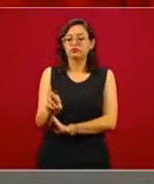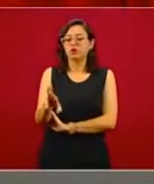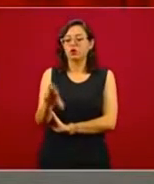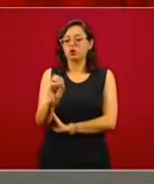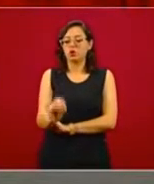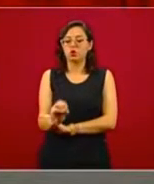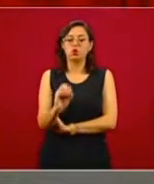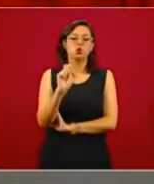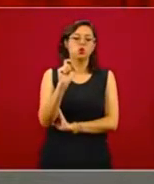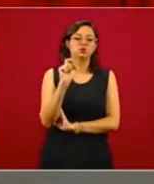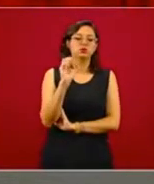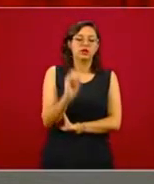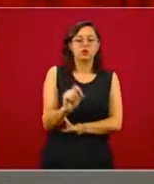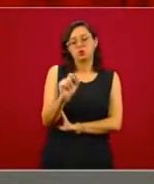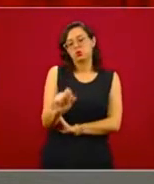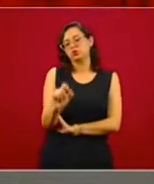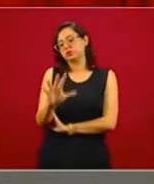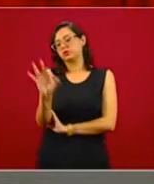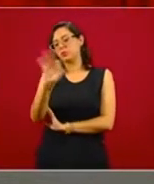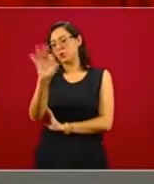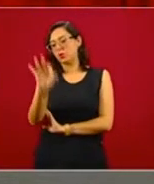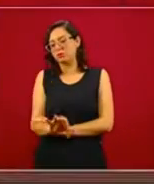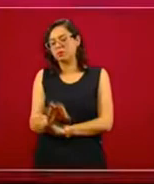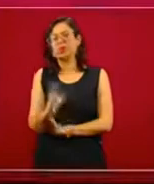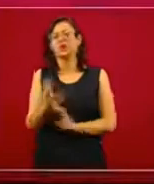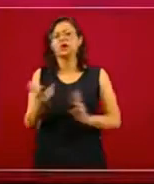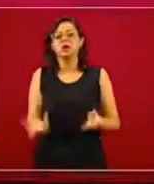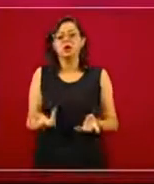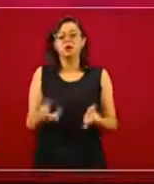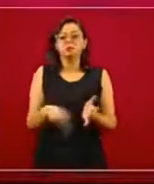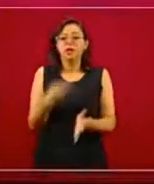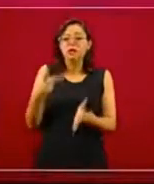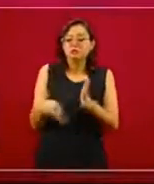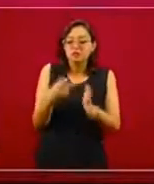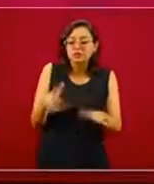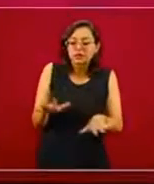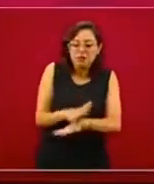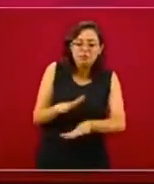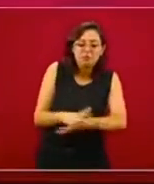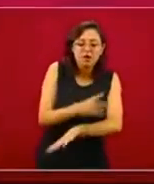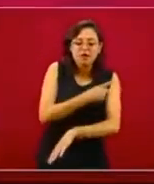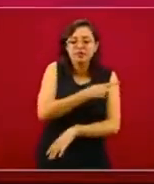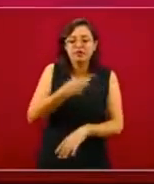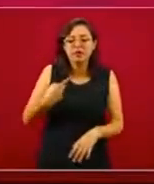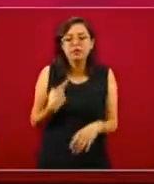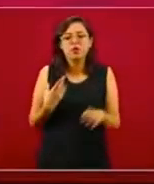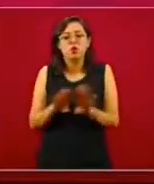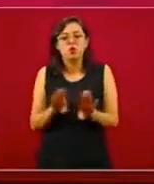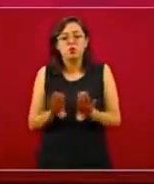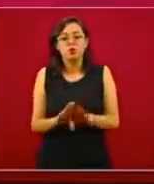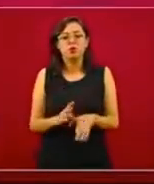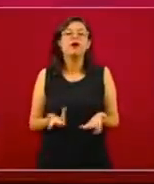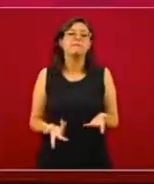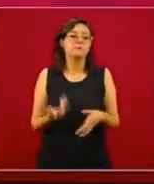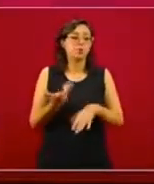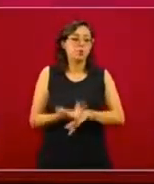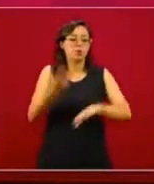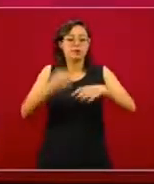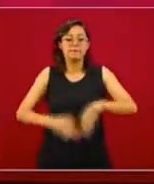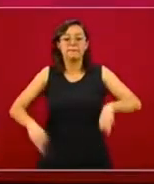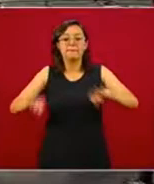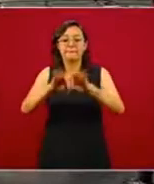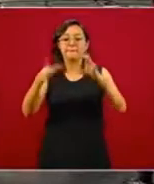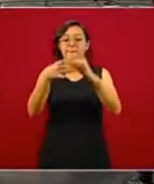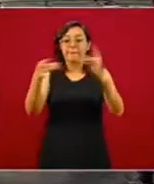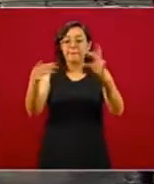are using sodium hypochlorite with a certain concentration, and if they are using it repeatedly.